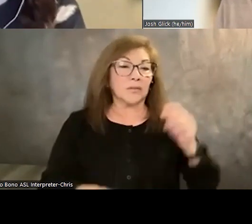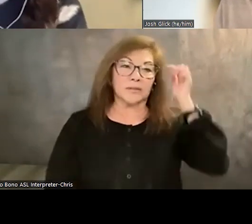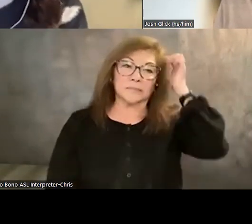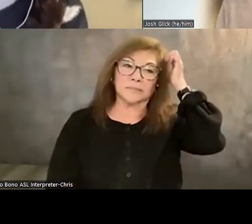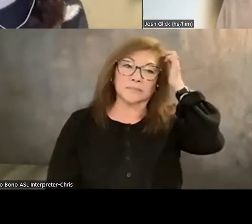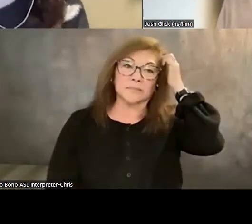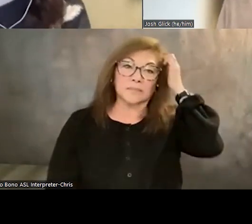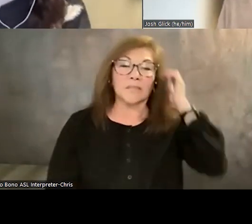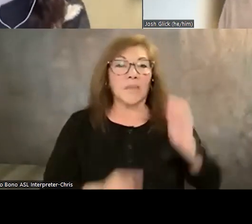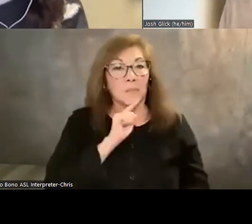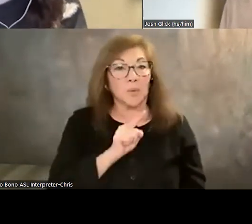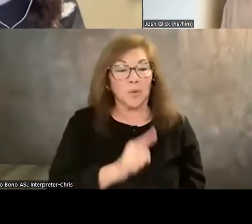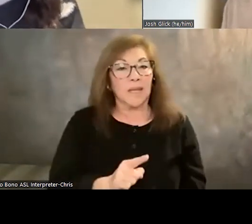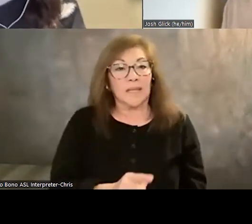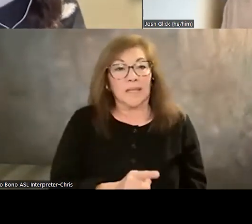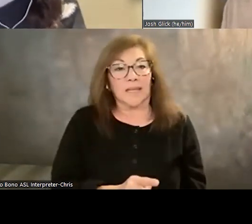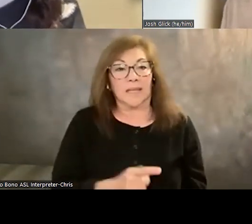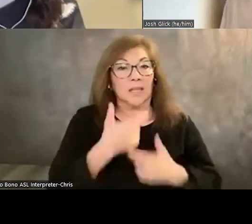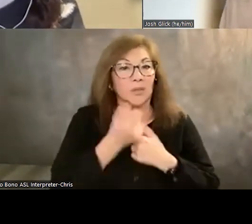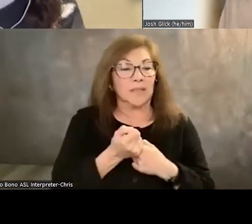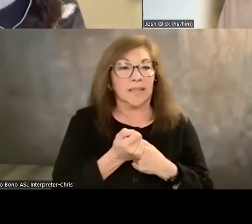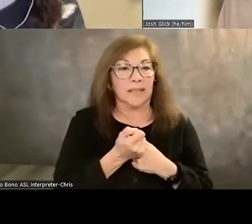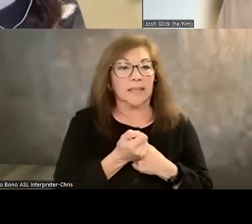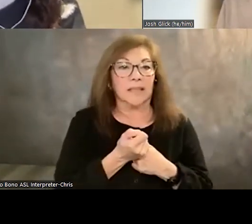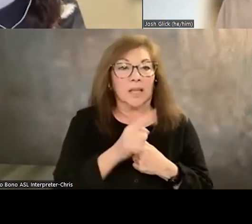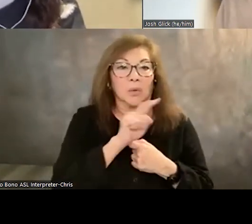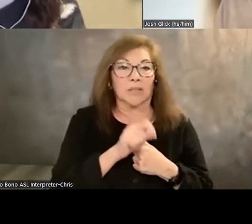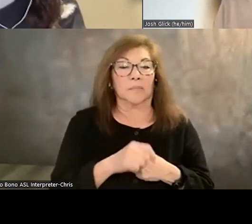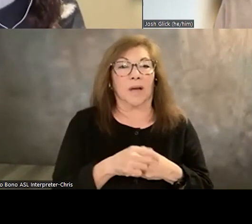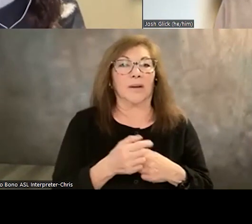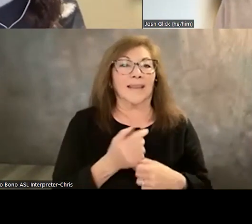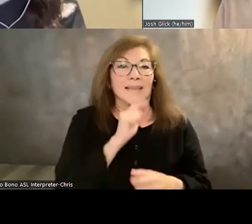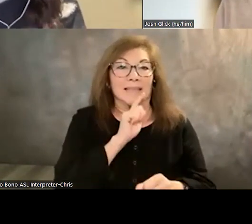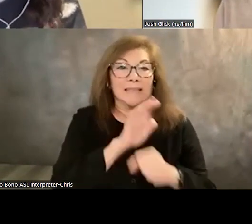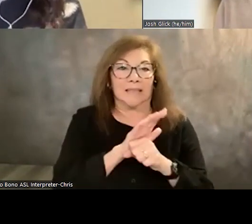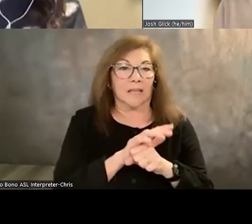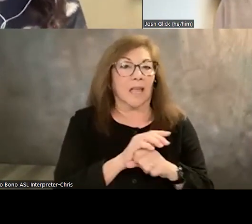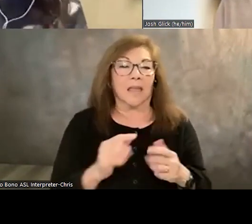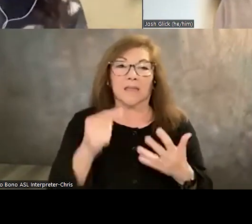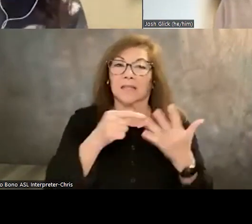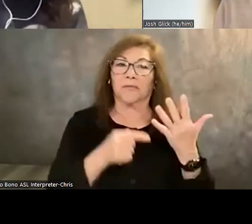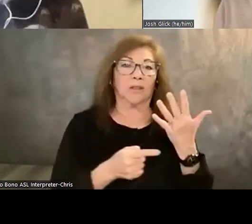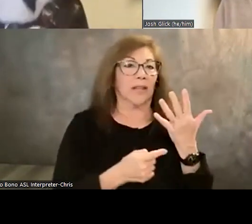have been really engaged in this question of consent and the multiple layers of consent.